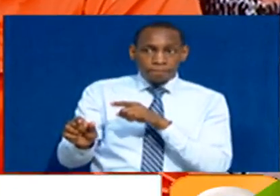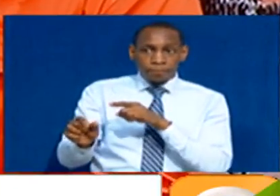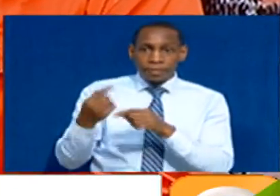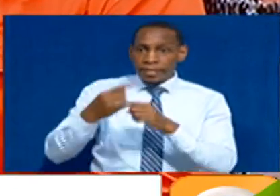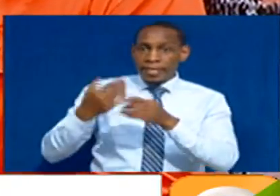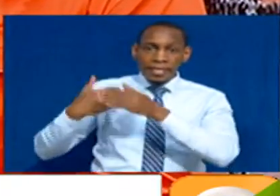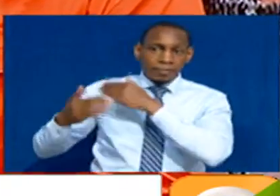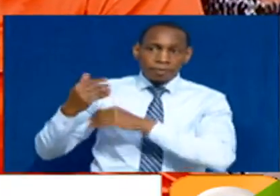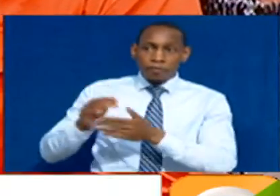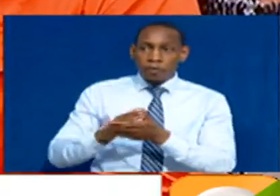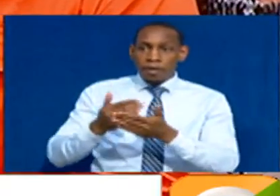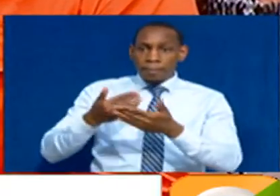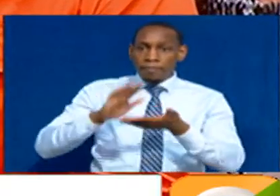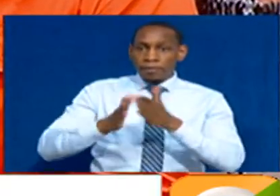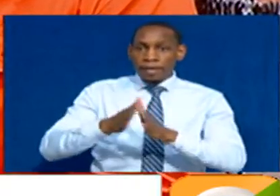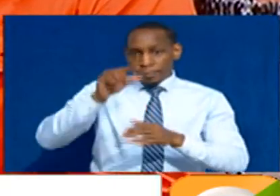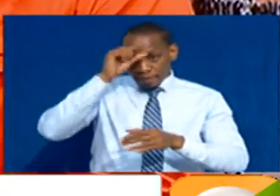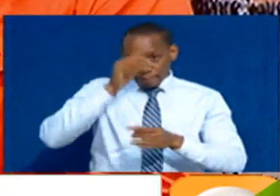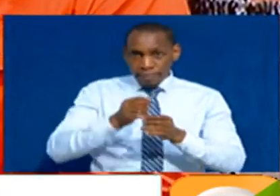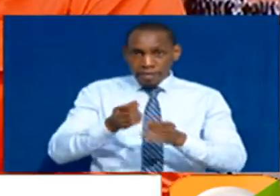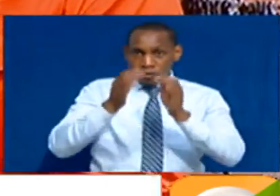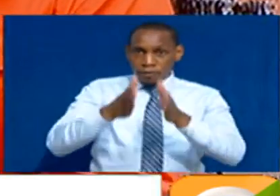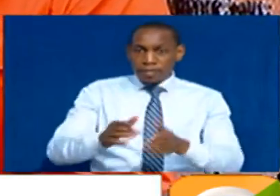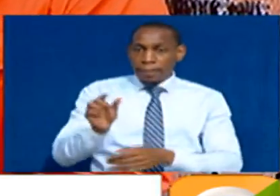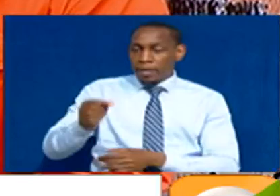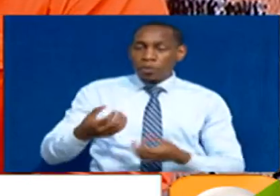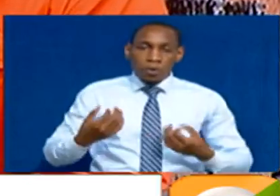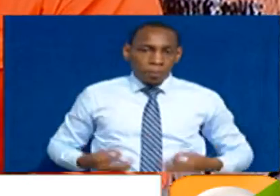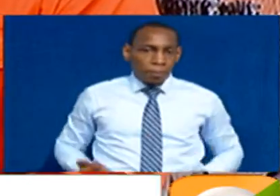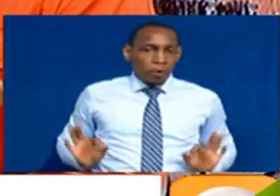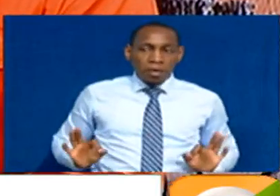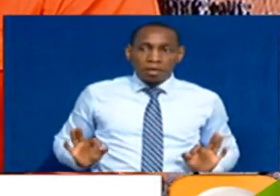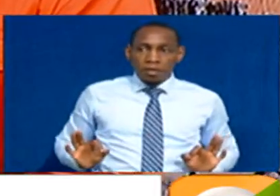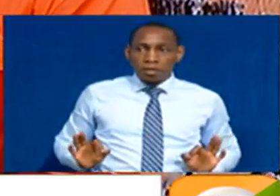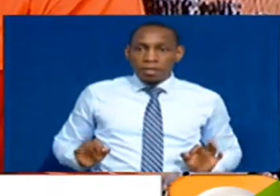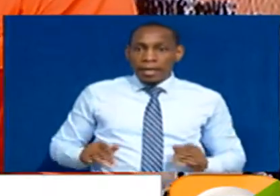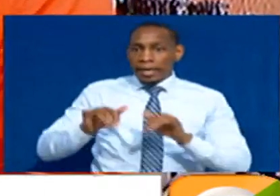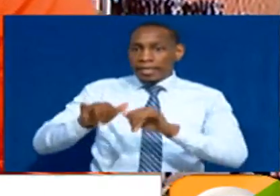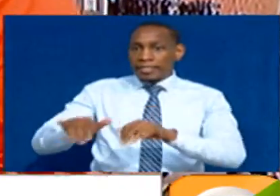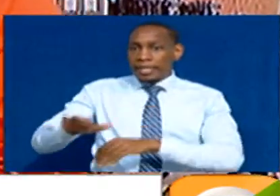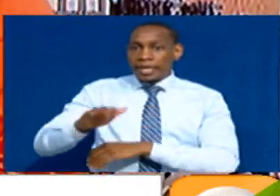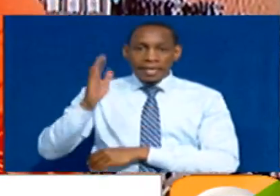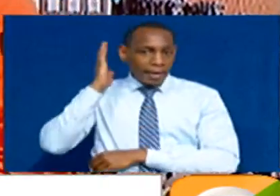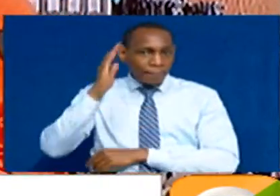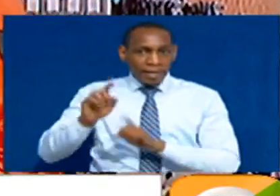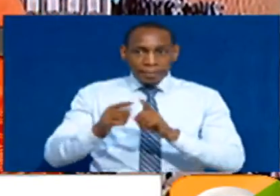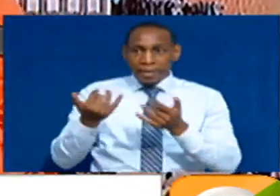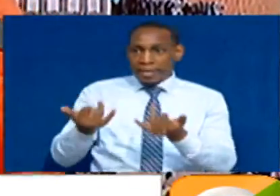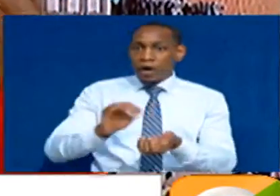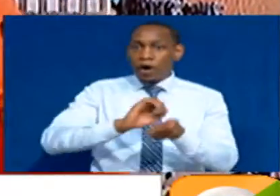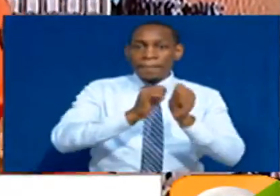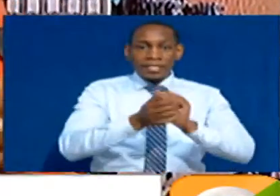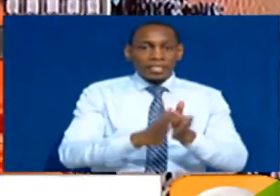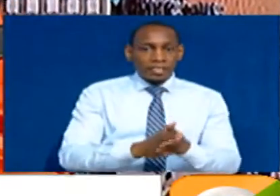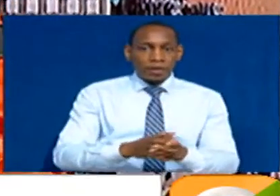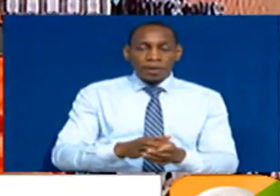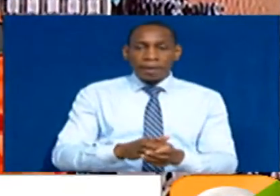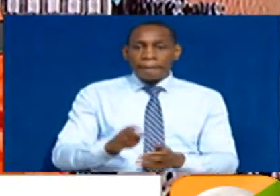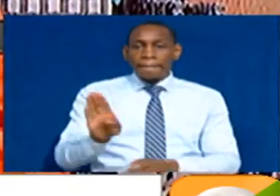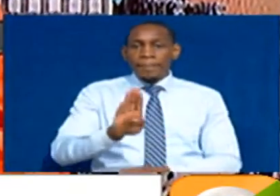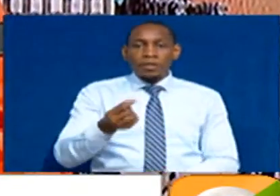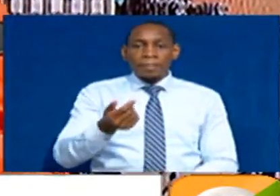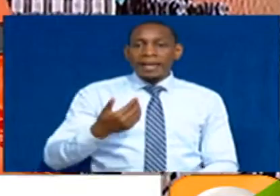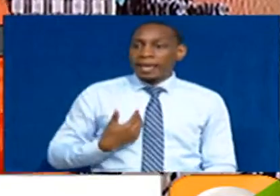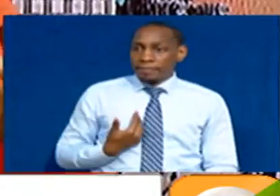a few years ago before he became a state officer, the guy was broke. He was living in Pangani. But now all of a sudden, he's got billions of